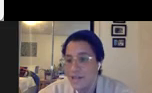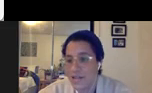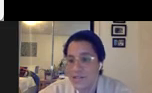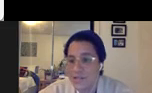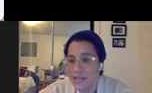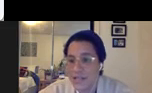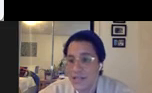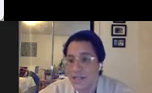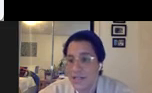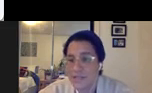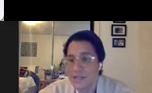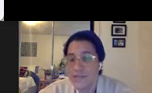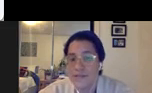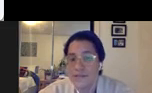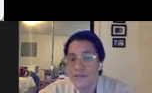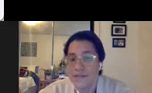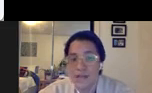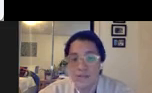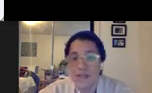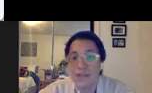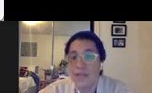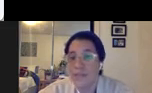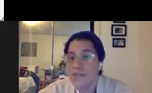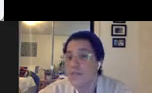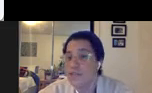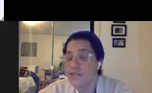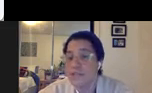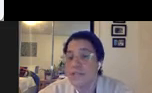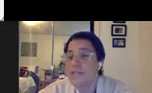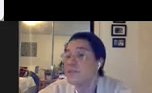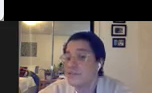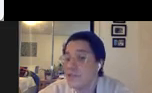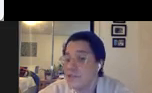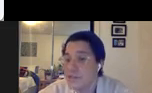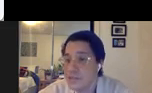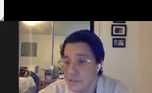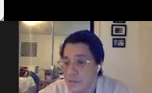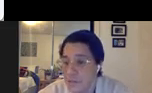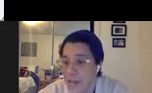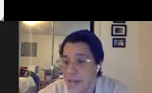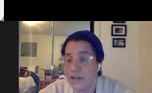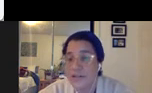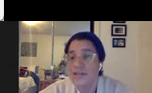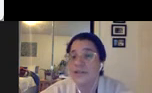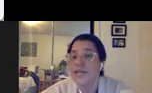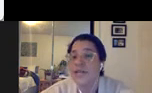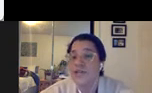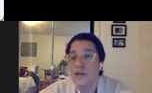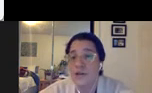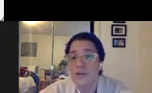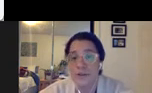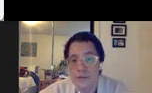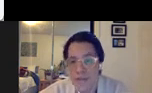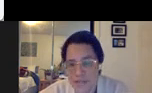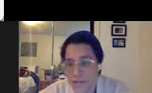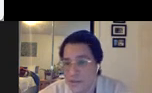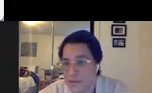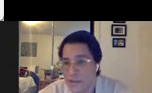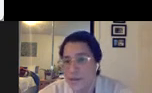that Kevin has created in terms of developing a mission vision, because the mission and vision sits within the bylaws.